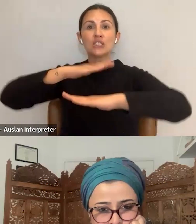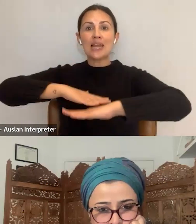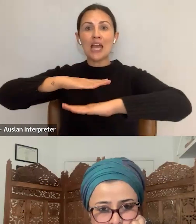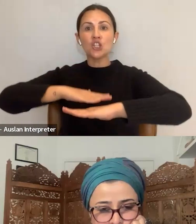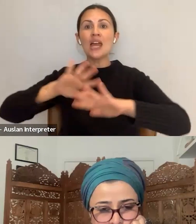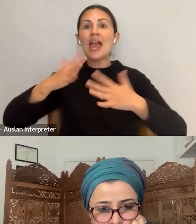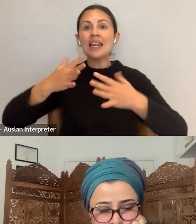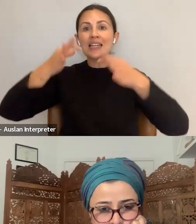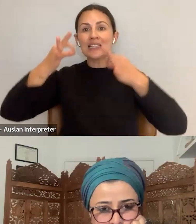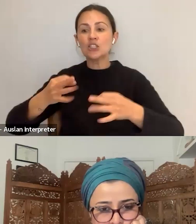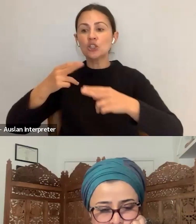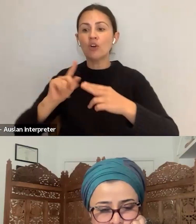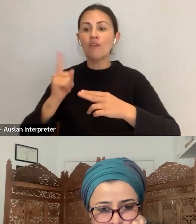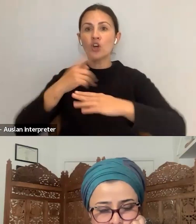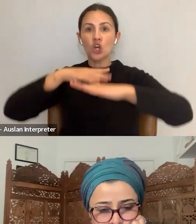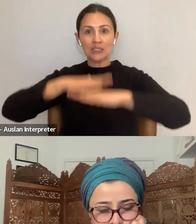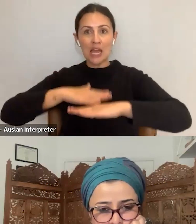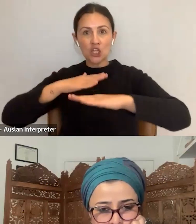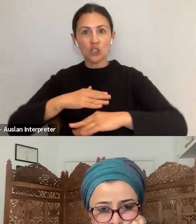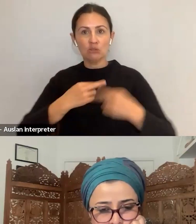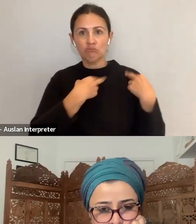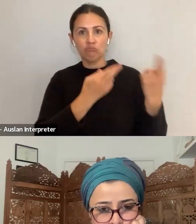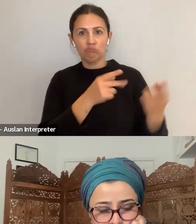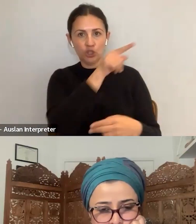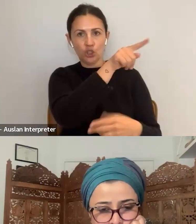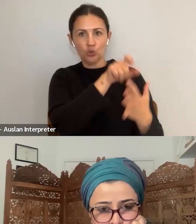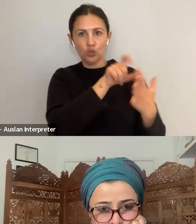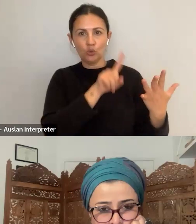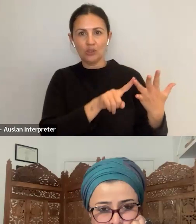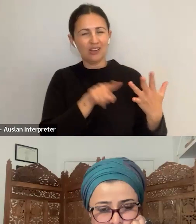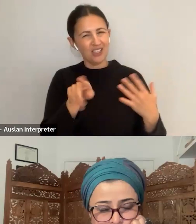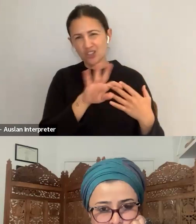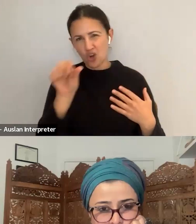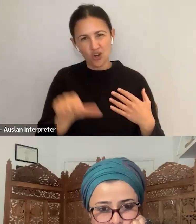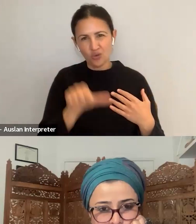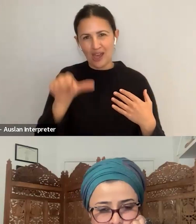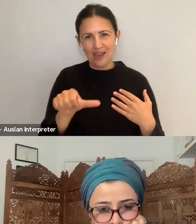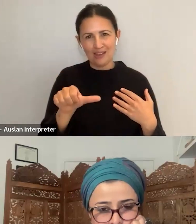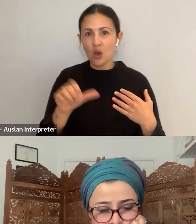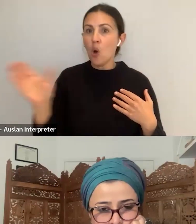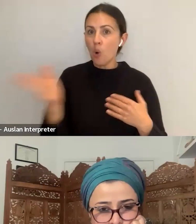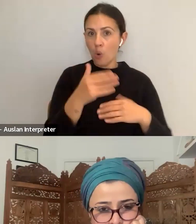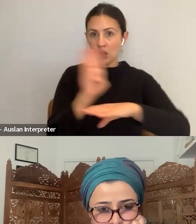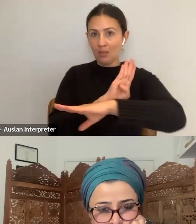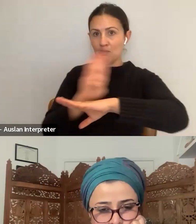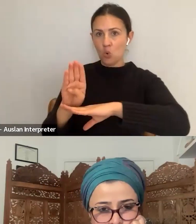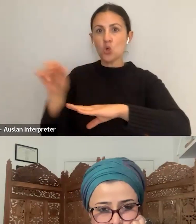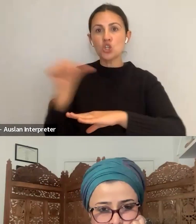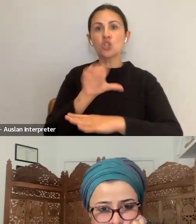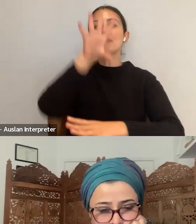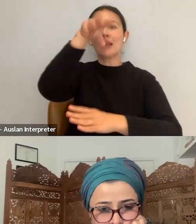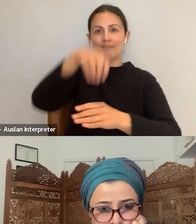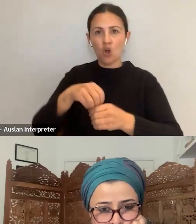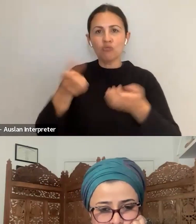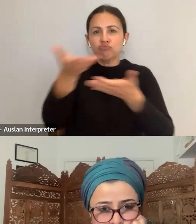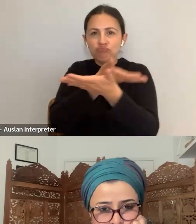colour as an individual director as part of that collective, and that's actually not okay. So when we're talking about scaffolding boards to actually